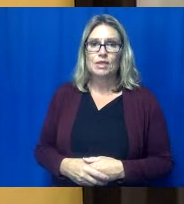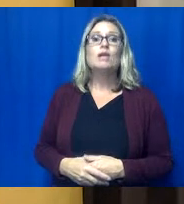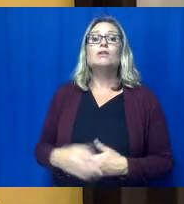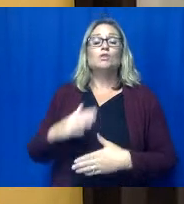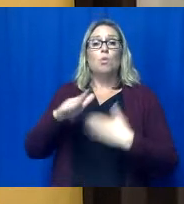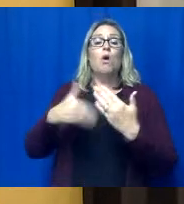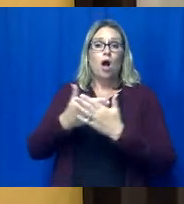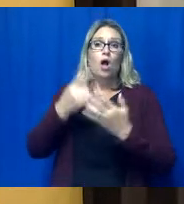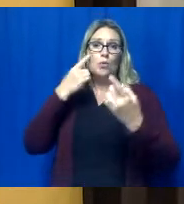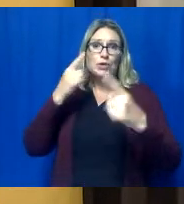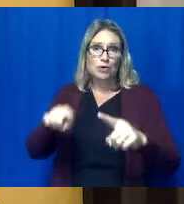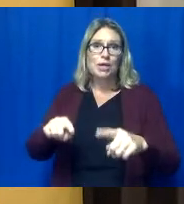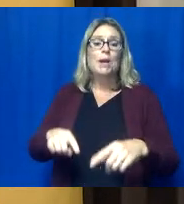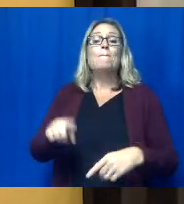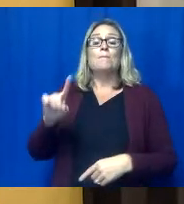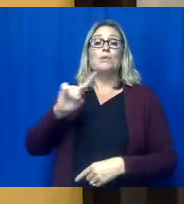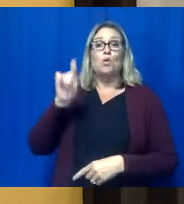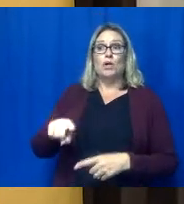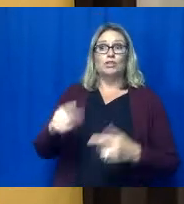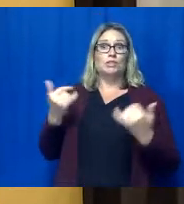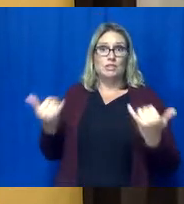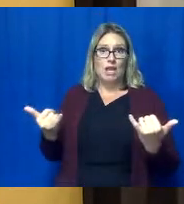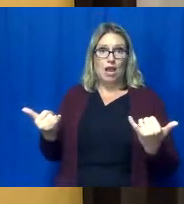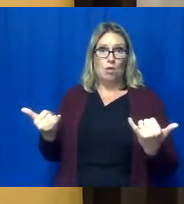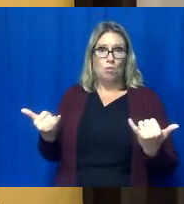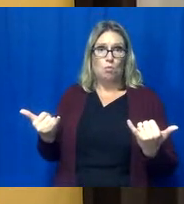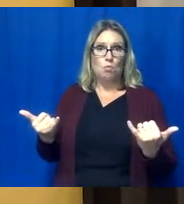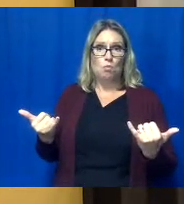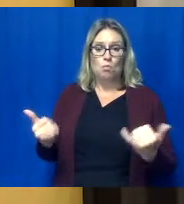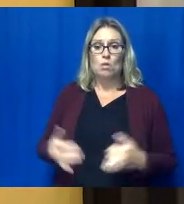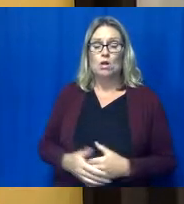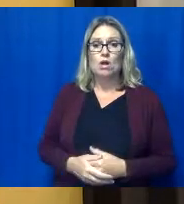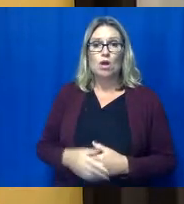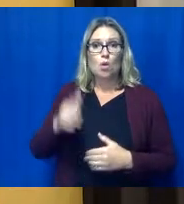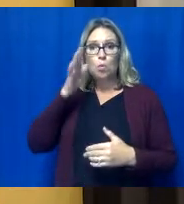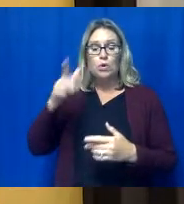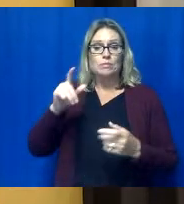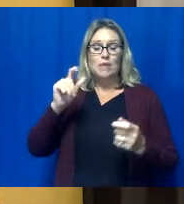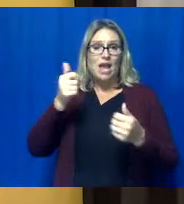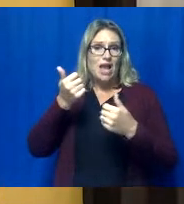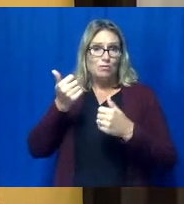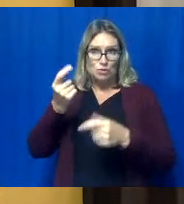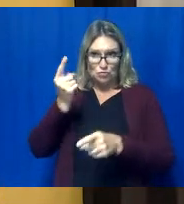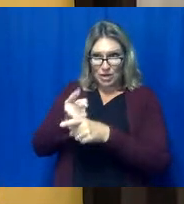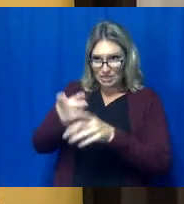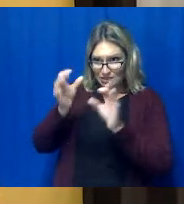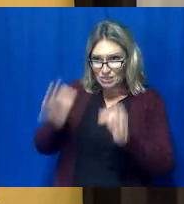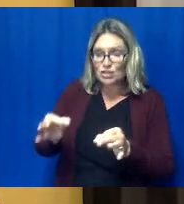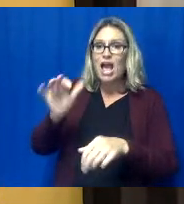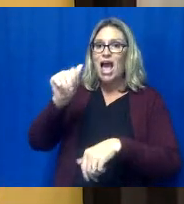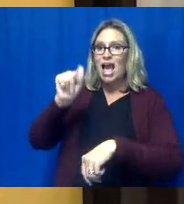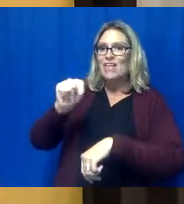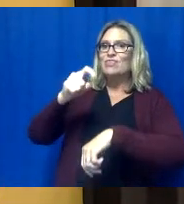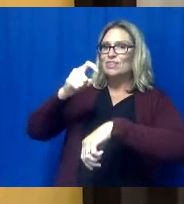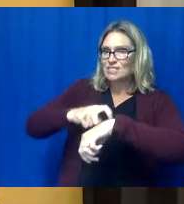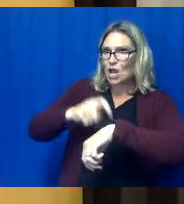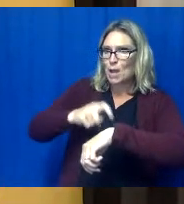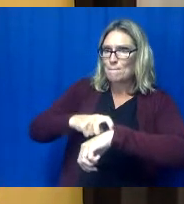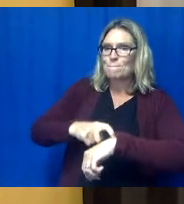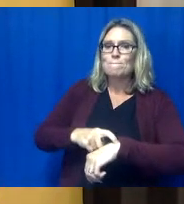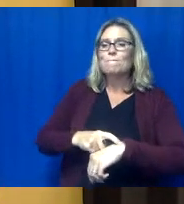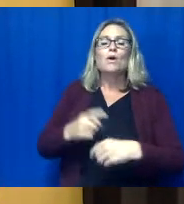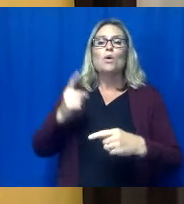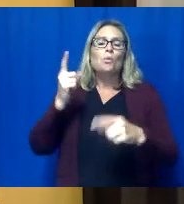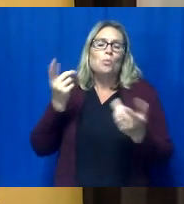that. So the big question is, would we have done anything different? Was that the right decision to make at that time? And it's always hard to